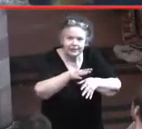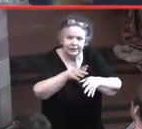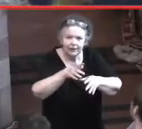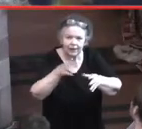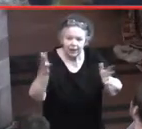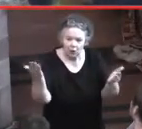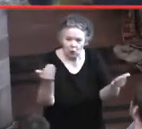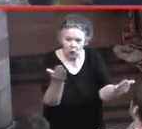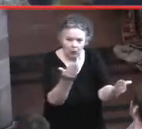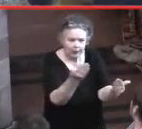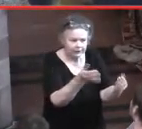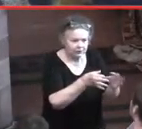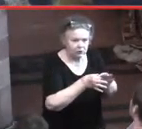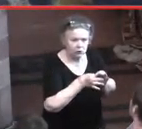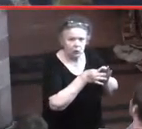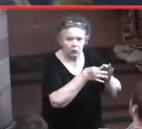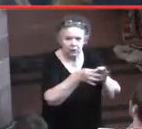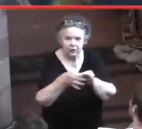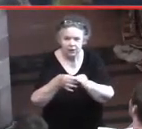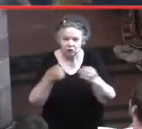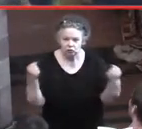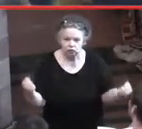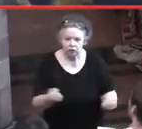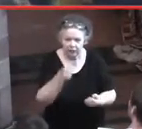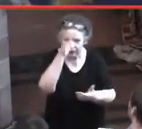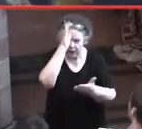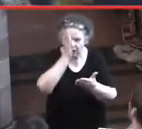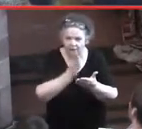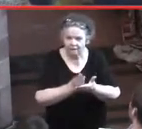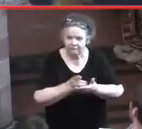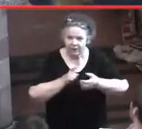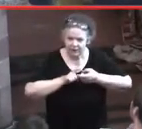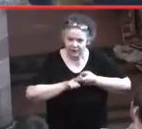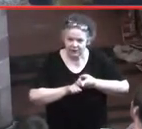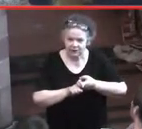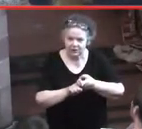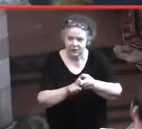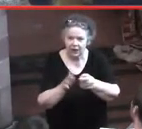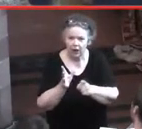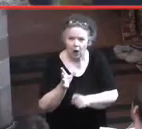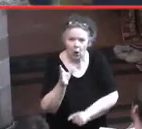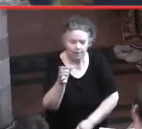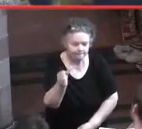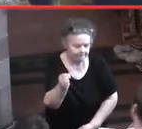unity, strengthen our faith, and sustain our hope.